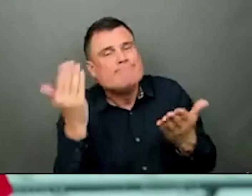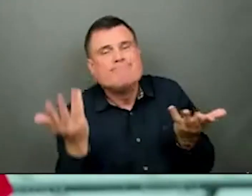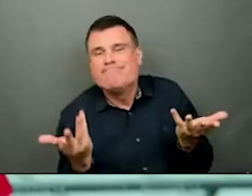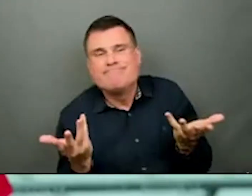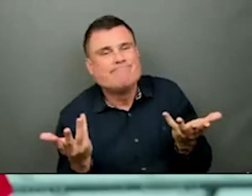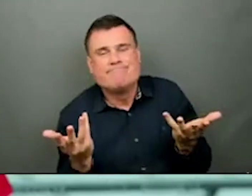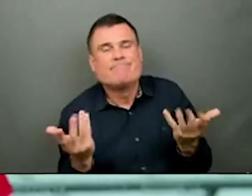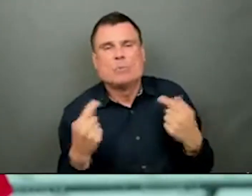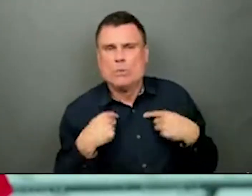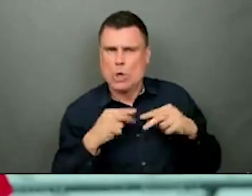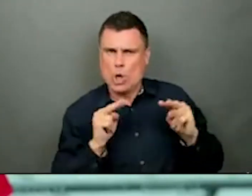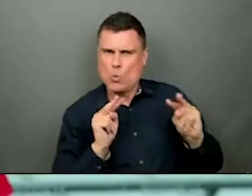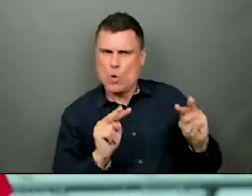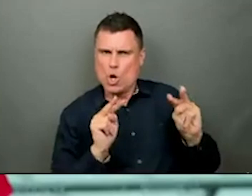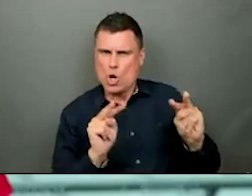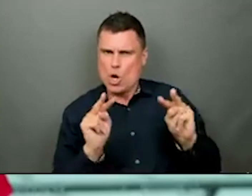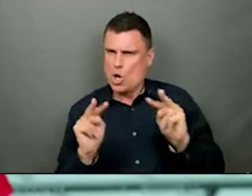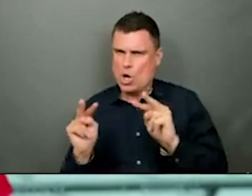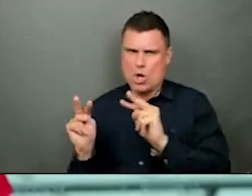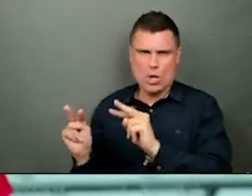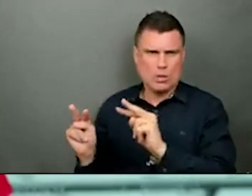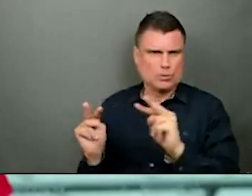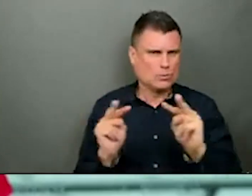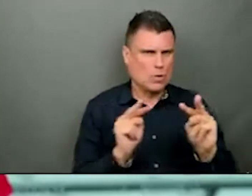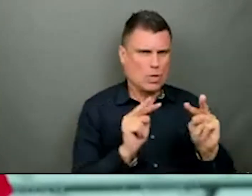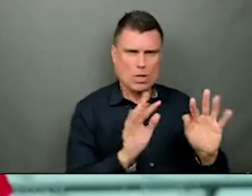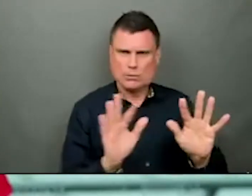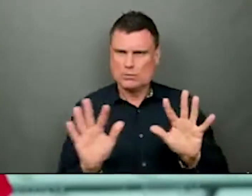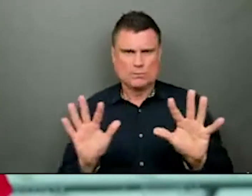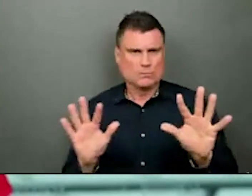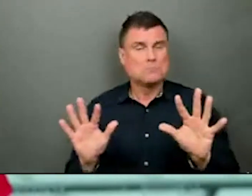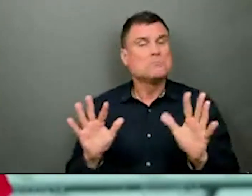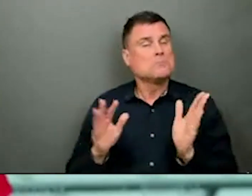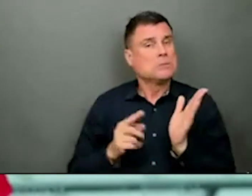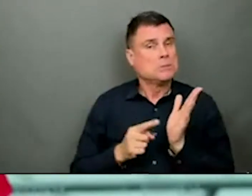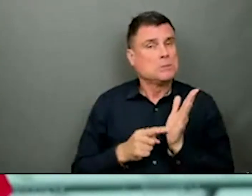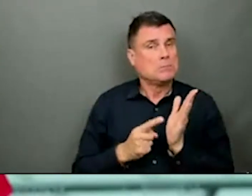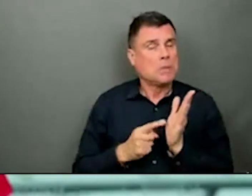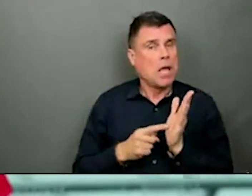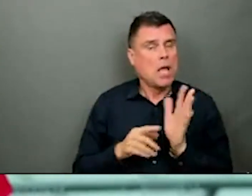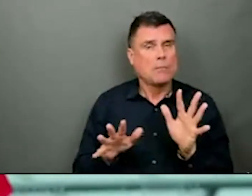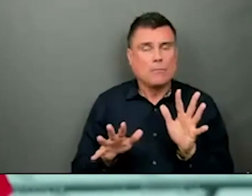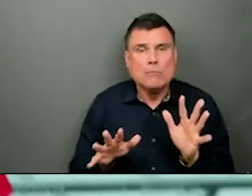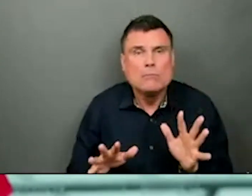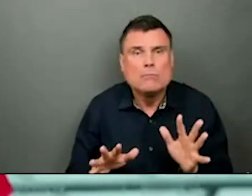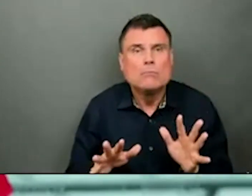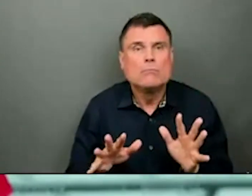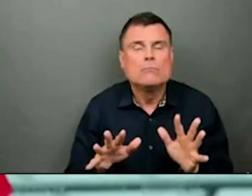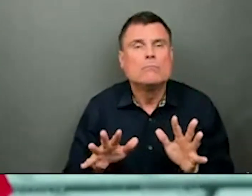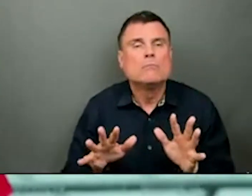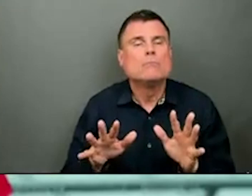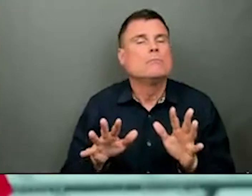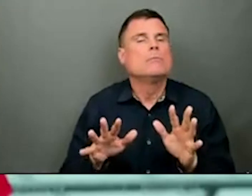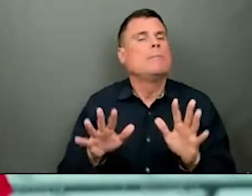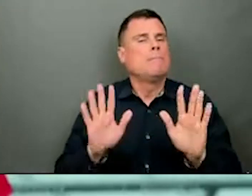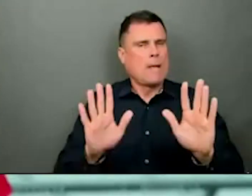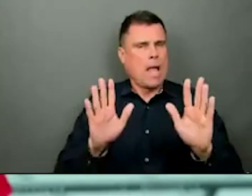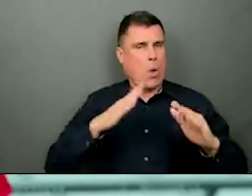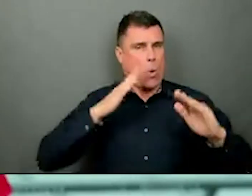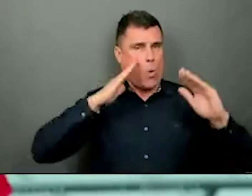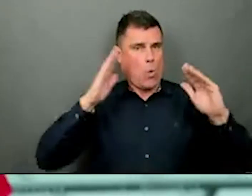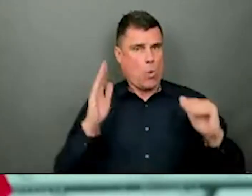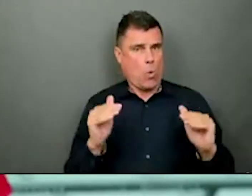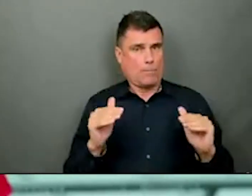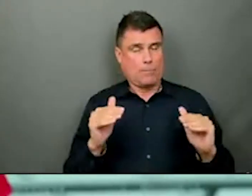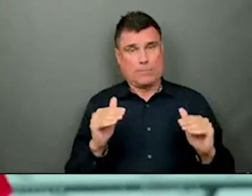the last few weeks. What we hope with the program that we are on now, with the amount of vaccine that we have, is that we